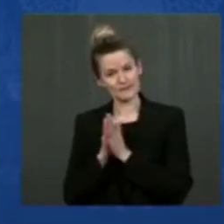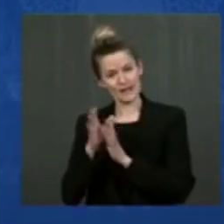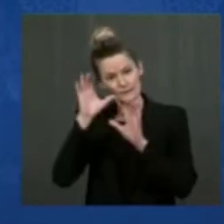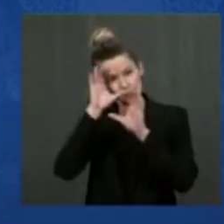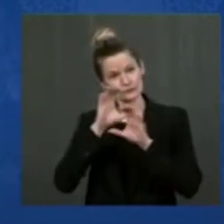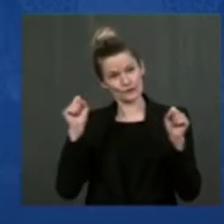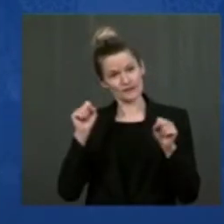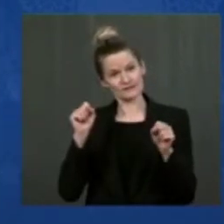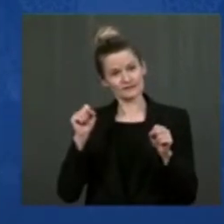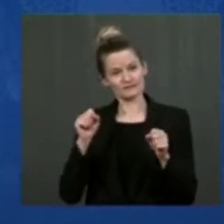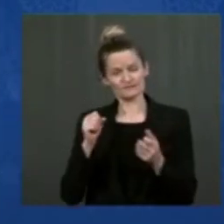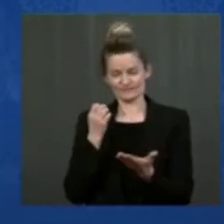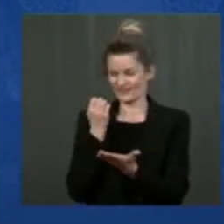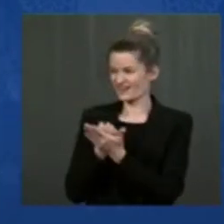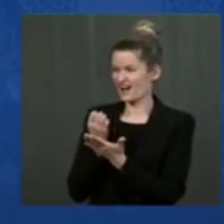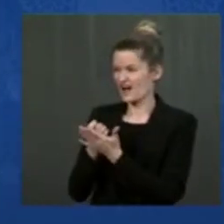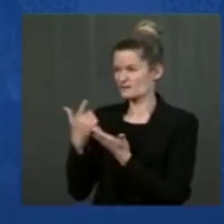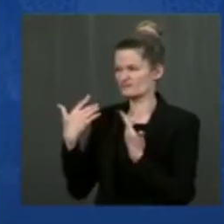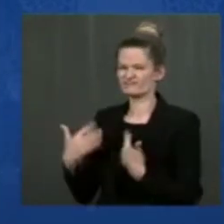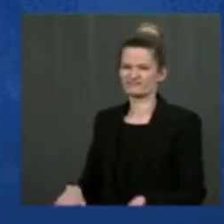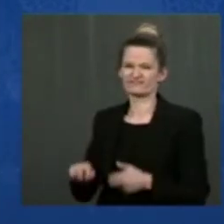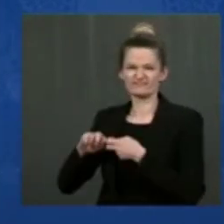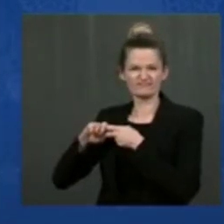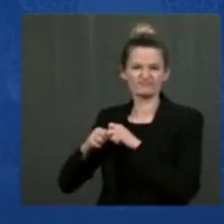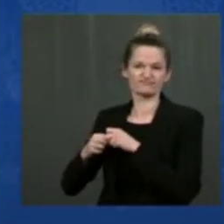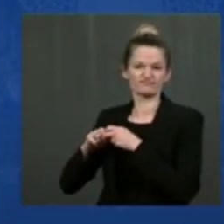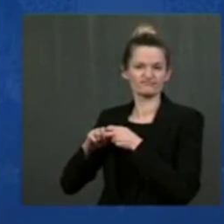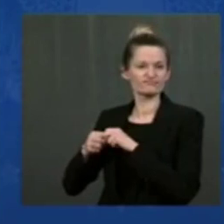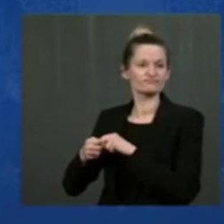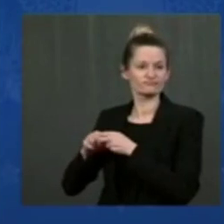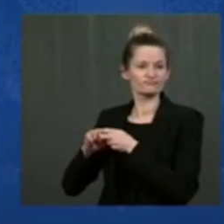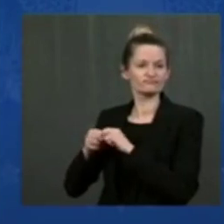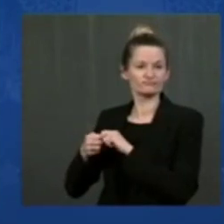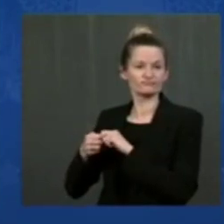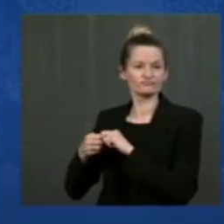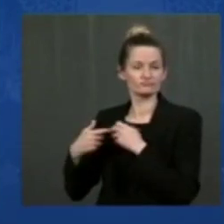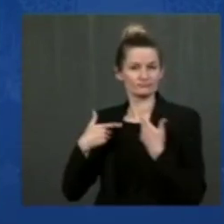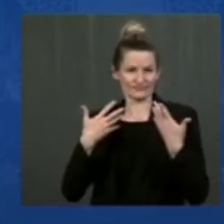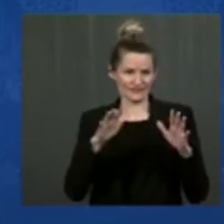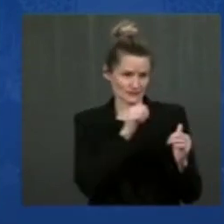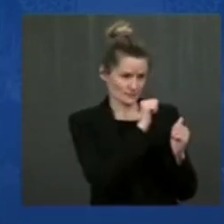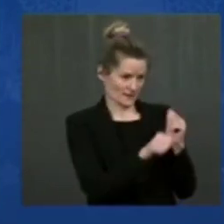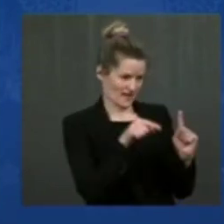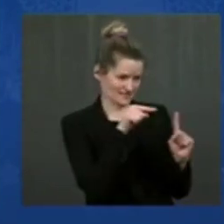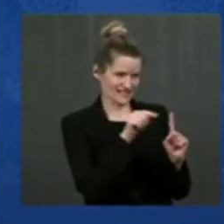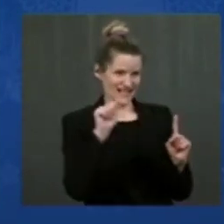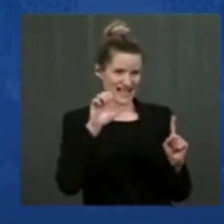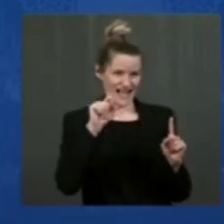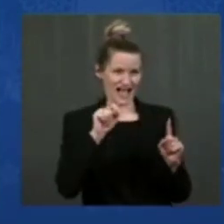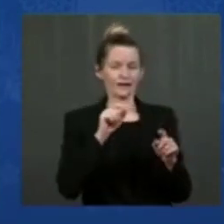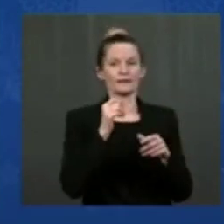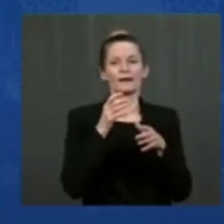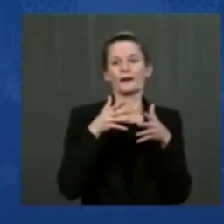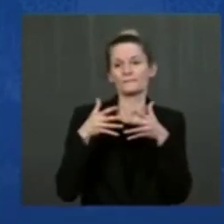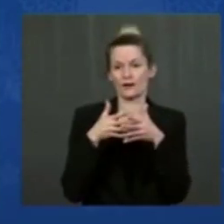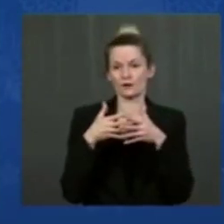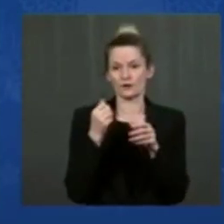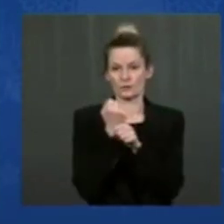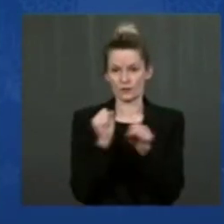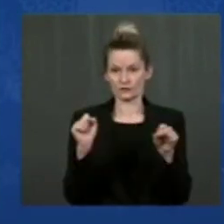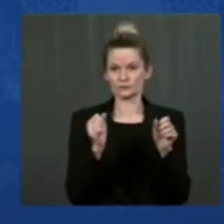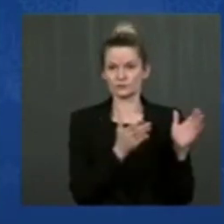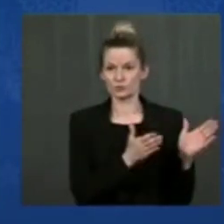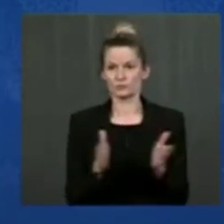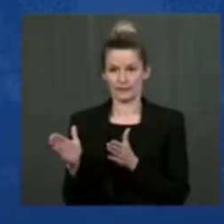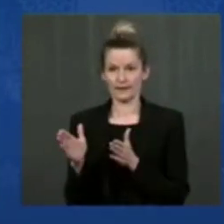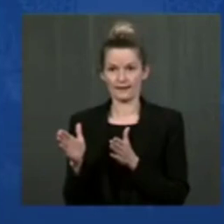Plan. That delivered shots in arms and checks in pockets and provided that extra breathing room for working families. It helped